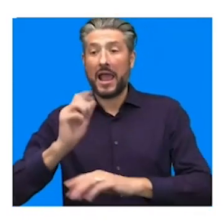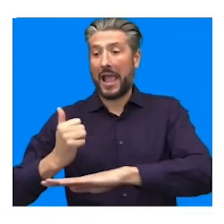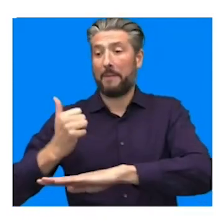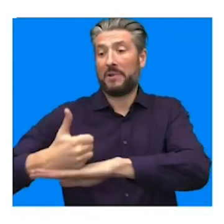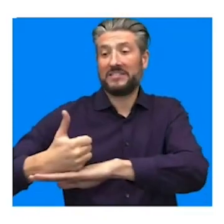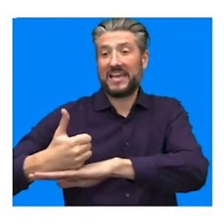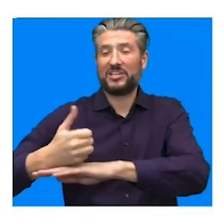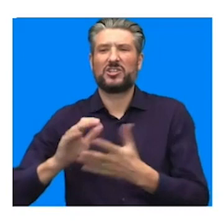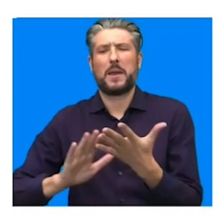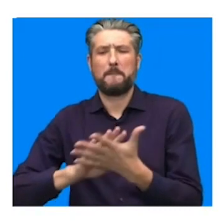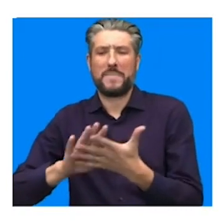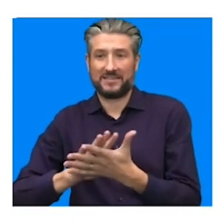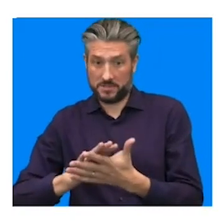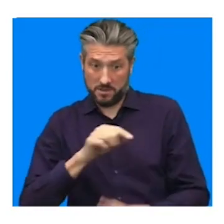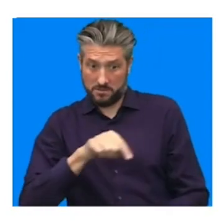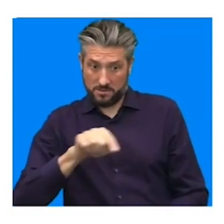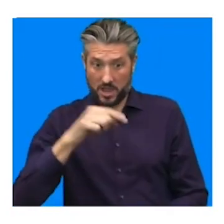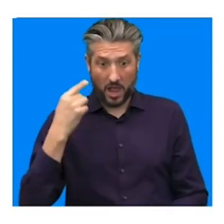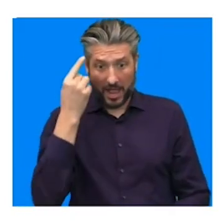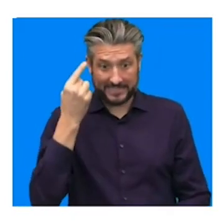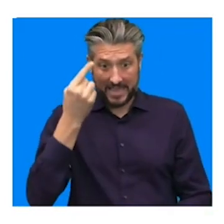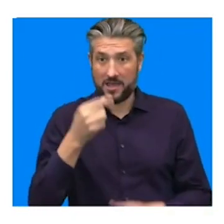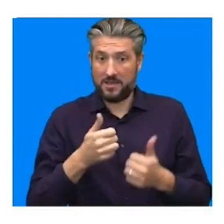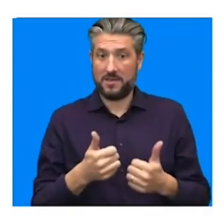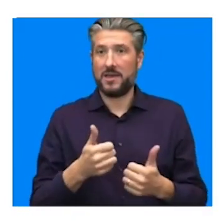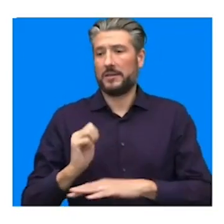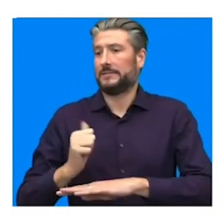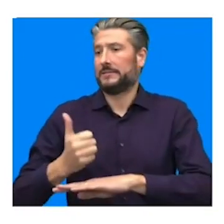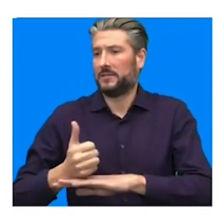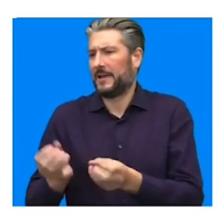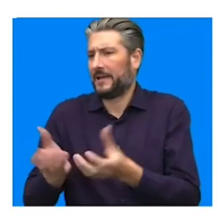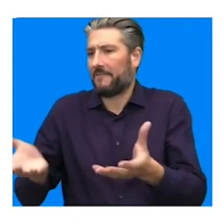some of that, to actually put it in the hands of blind and partially sighted people. So